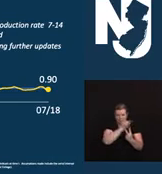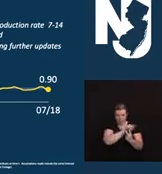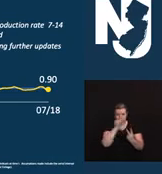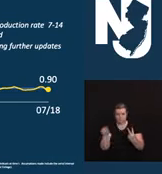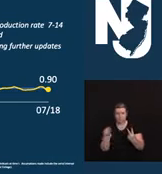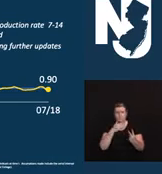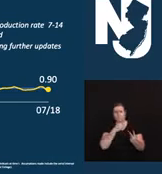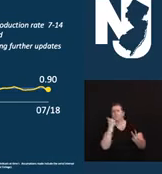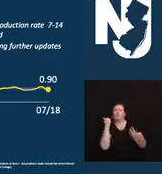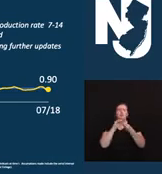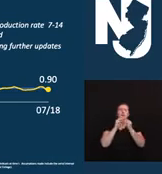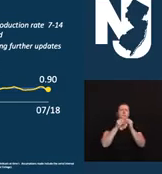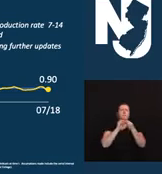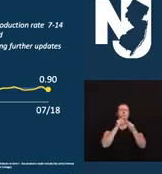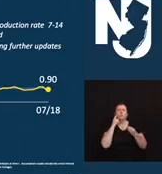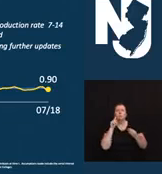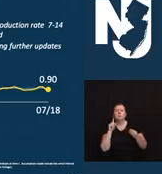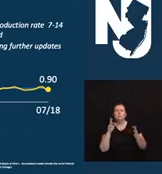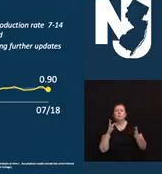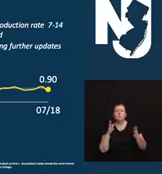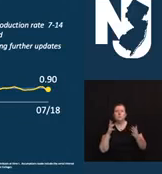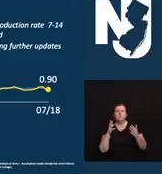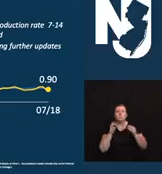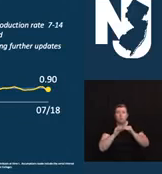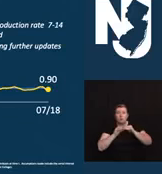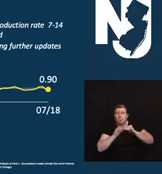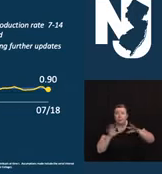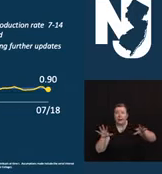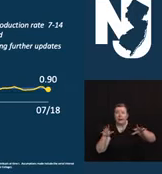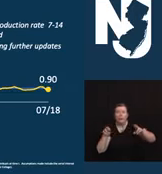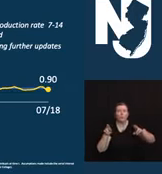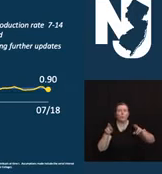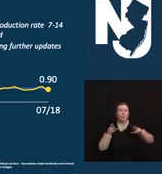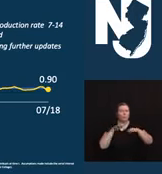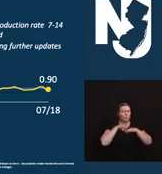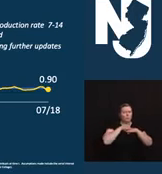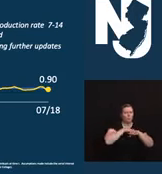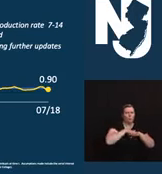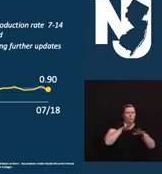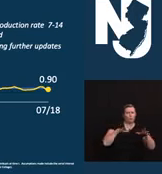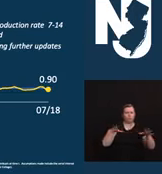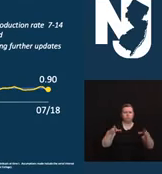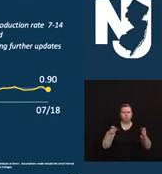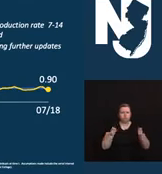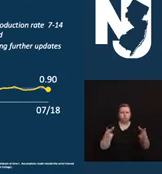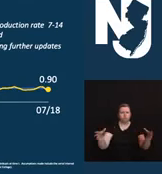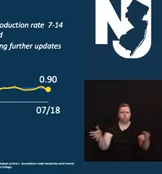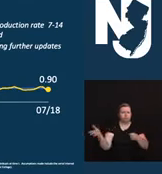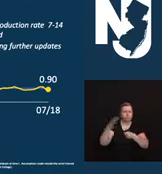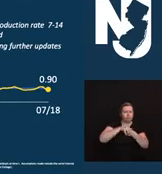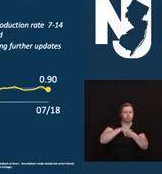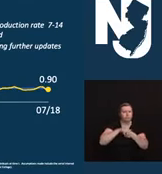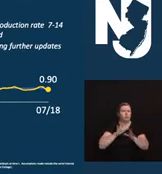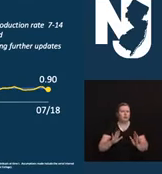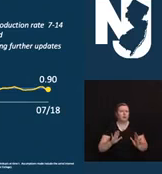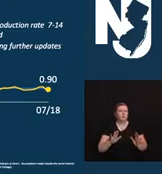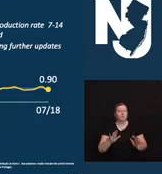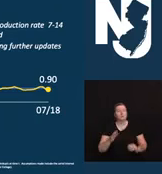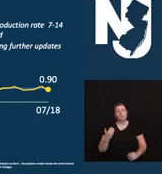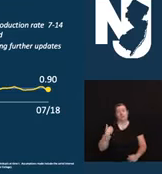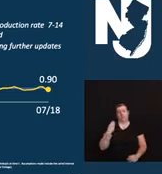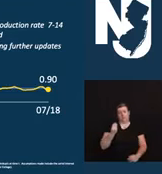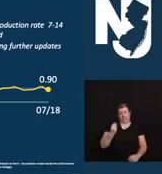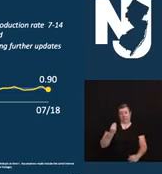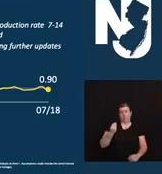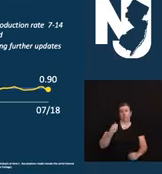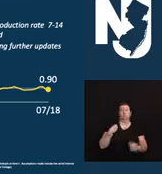to the continuing spread of coronavirus. As I said on Monday, a couple of days ago, we noted there have been issues with